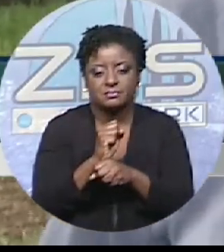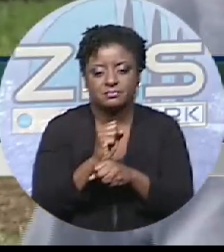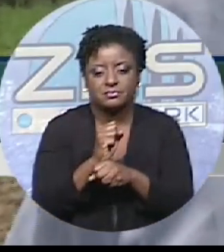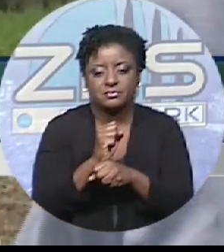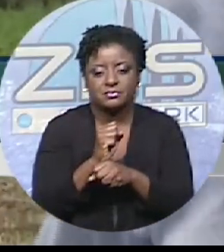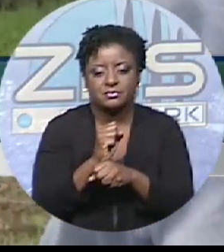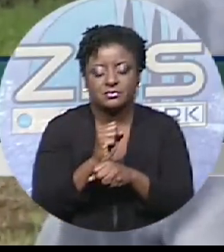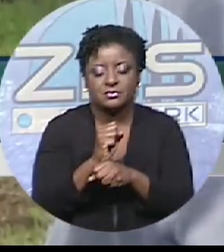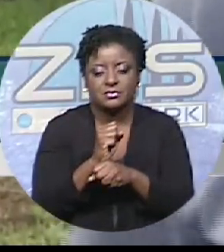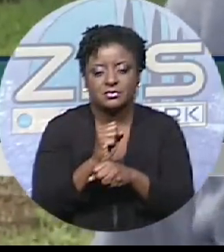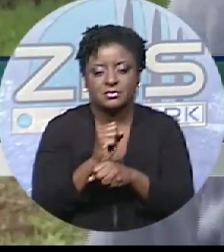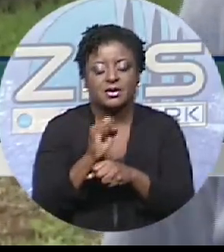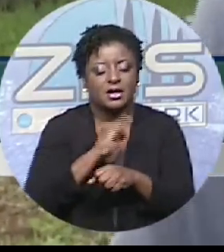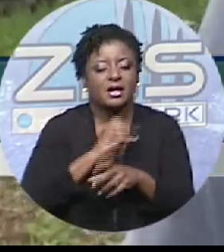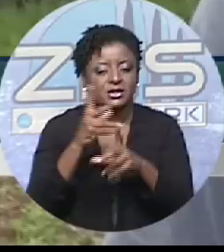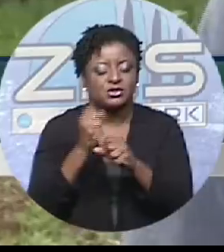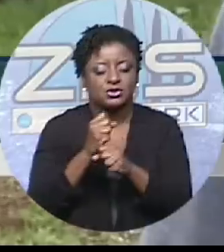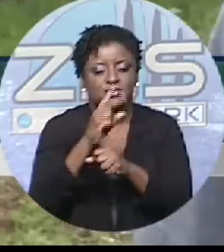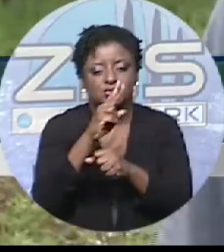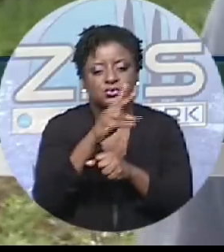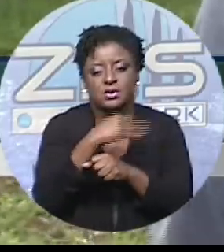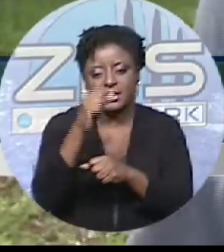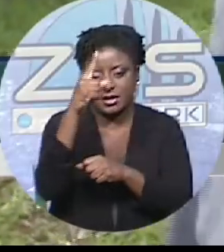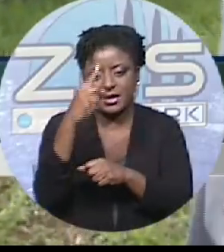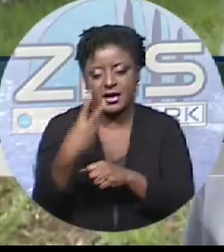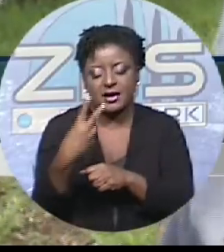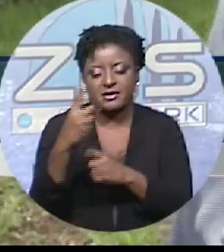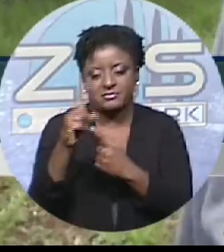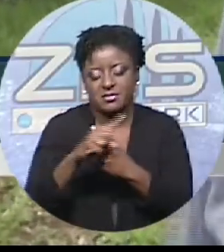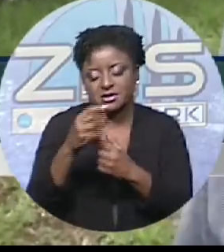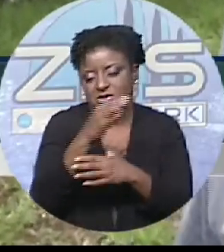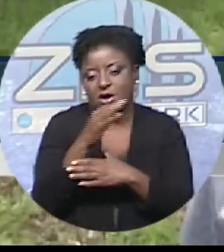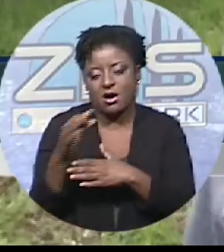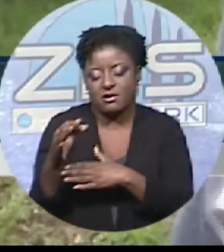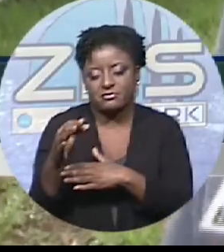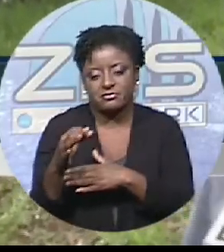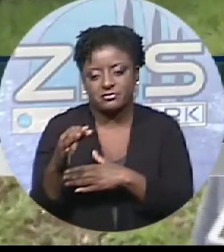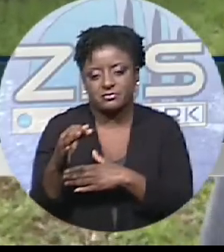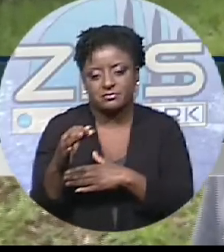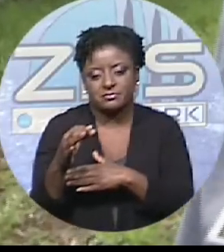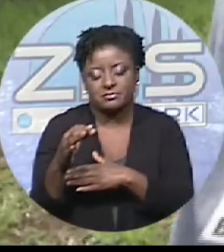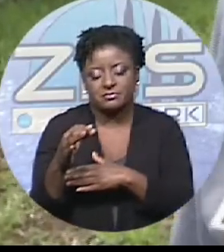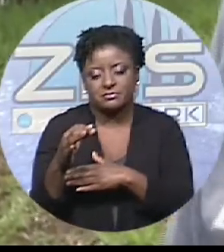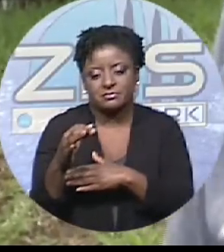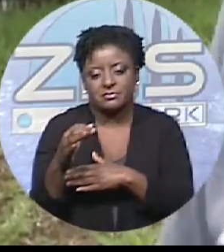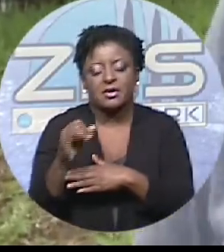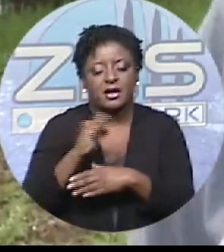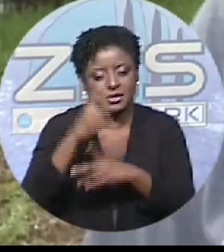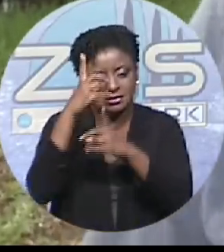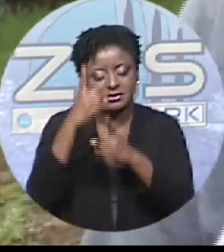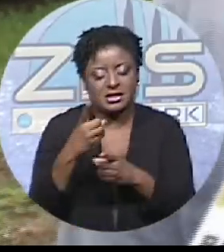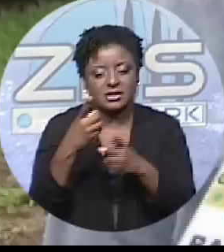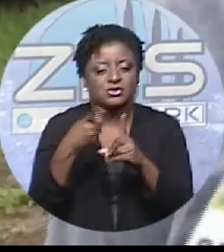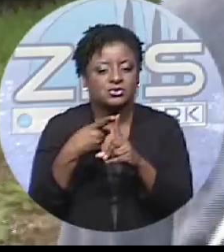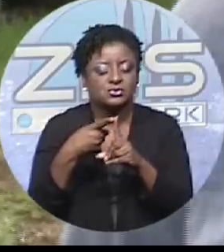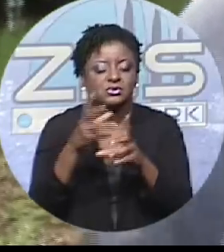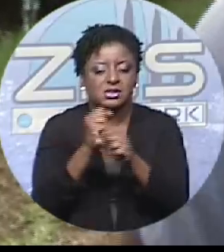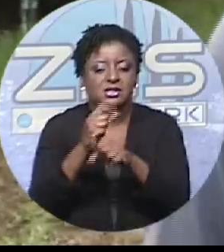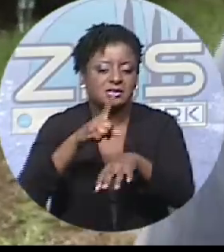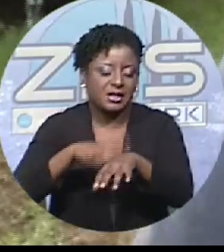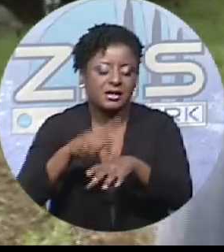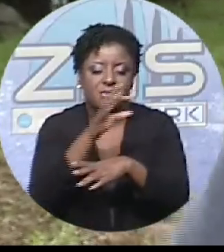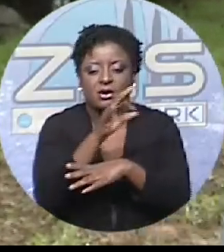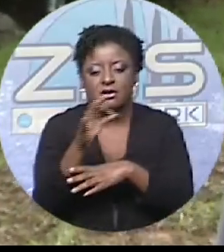months off because they said if you want to take it off, if you can't deal with it, I had other things to do. So I decided to take that